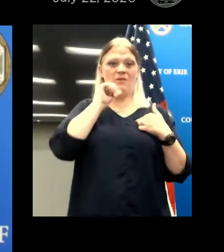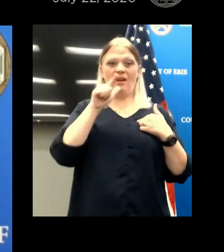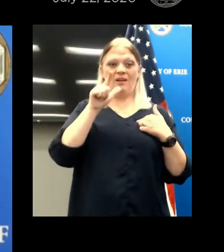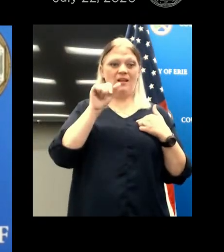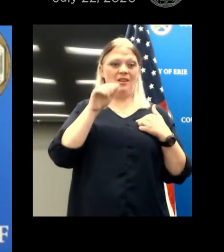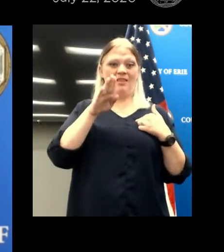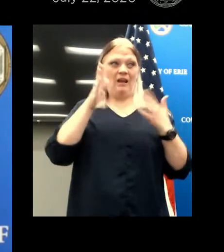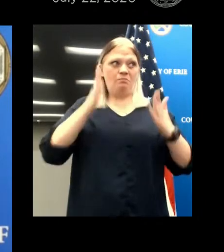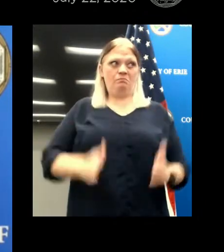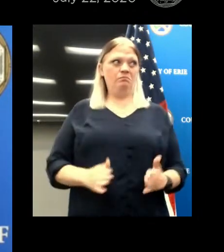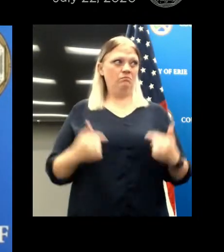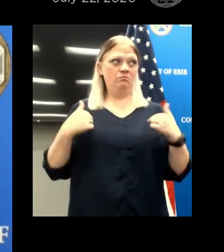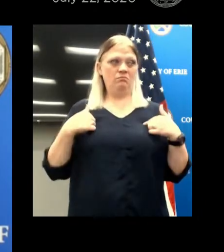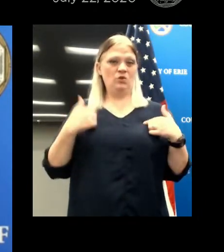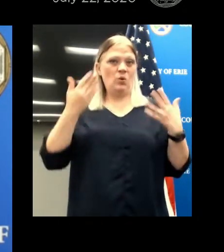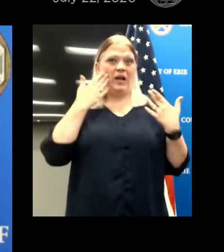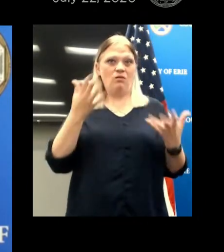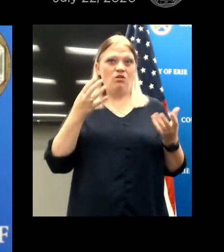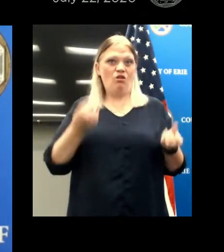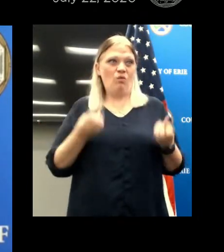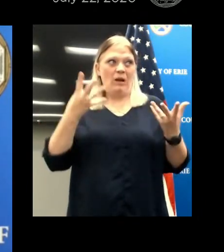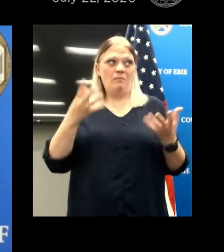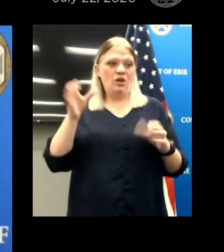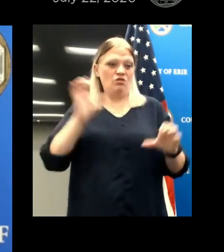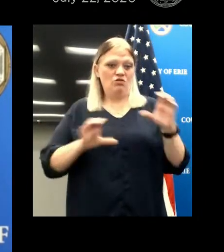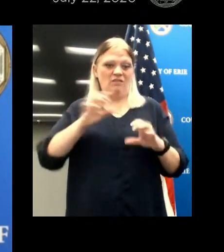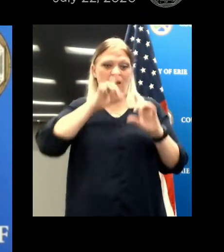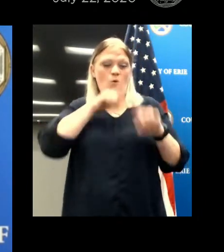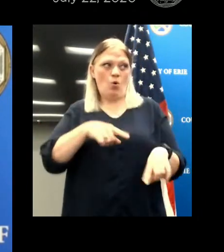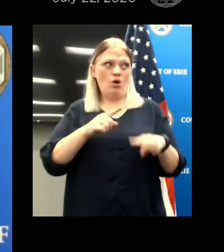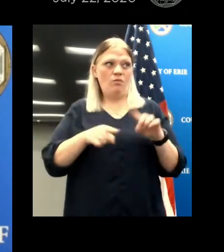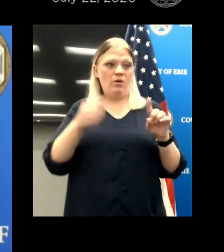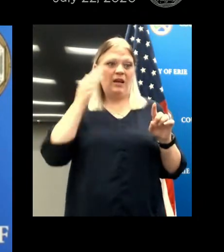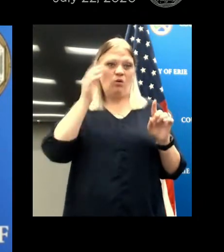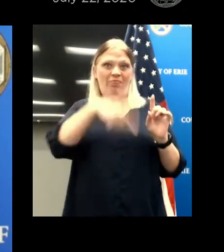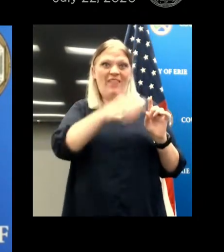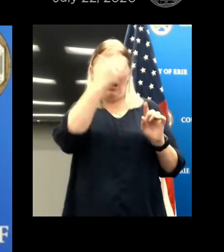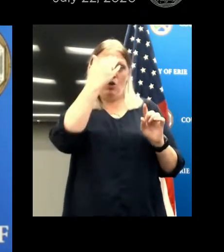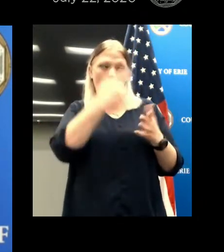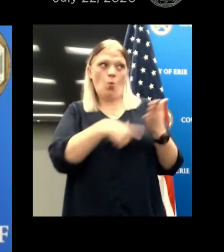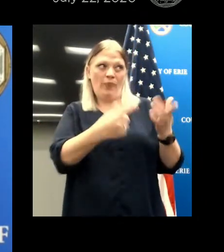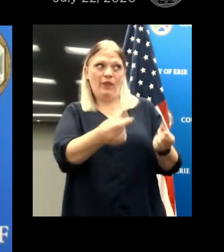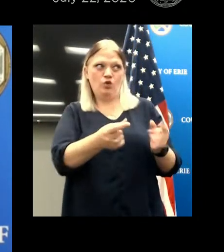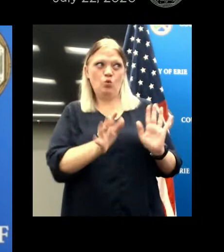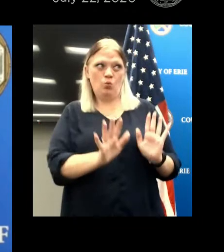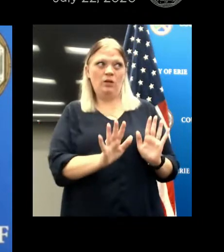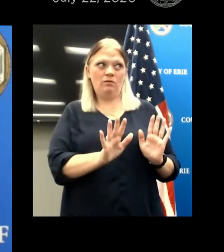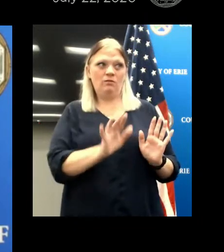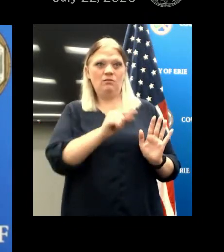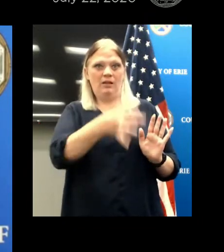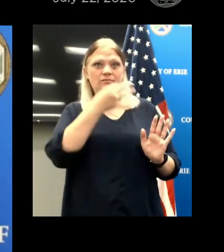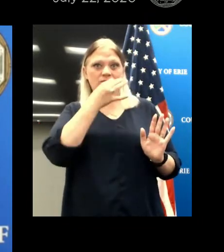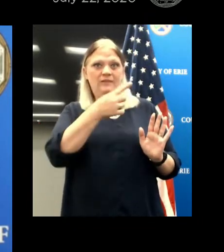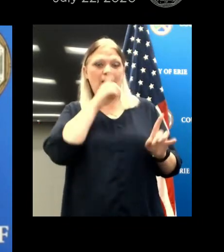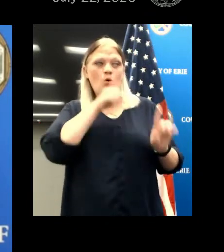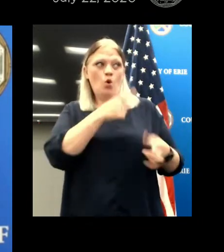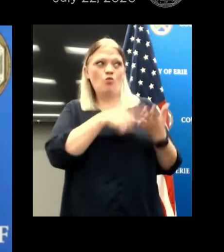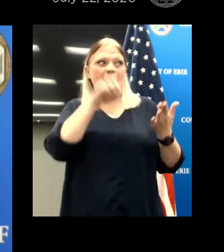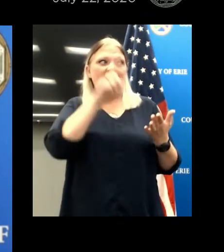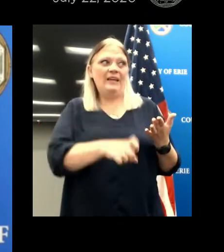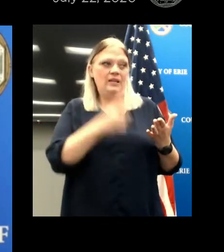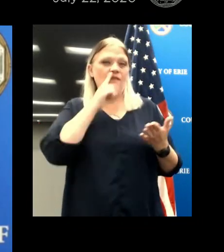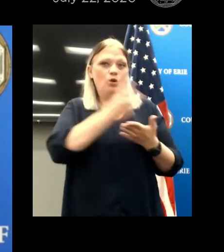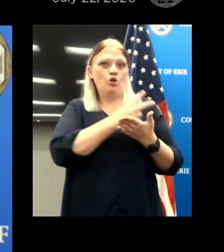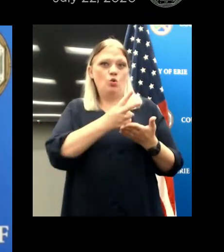don't know exactly how much reagent that the lab orders, but I know they know what they're doing and they order what they need to for a